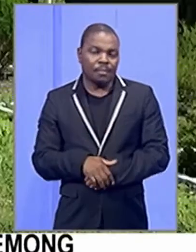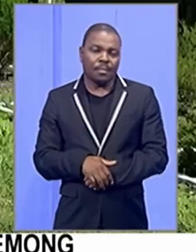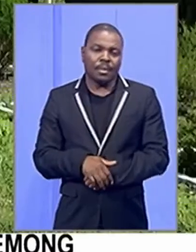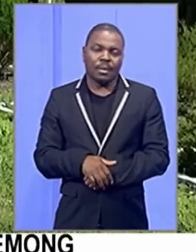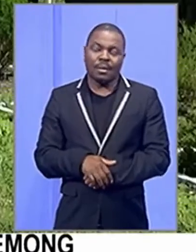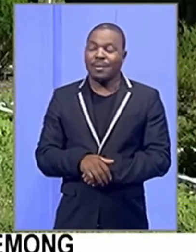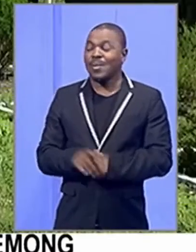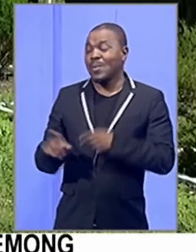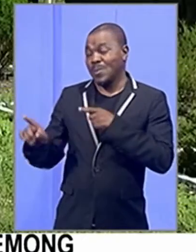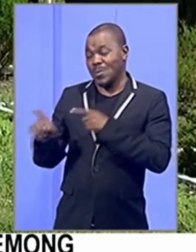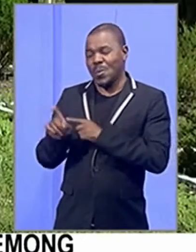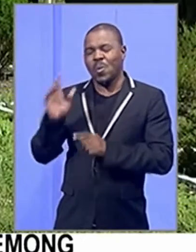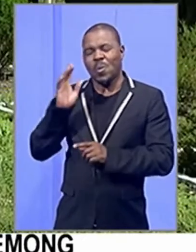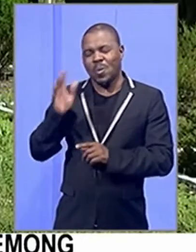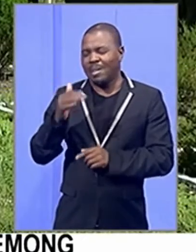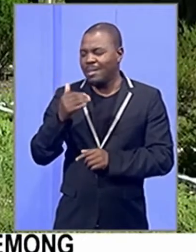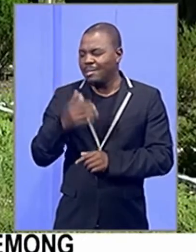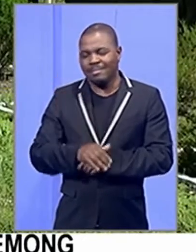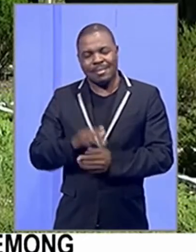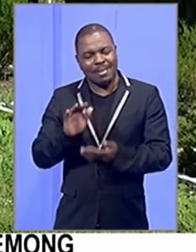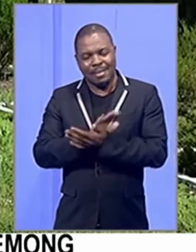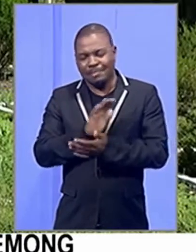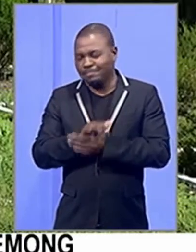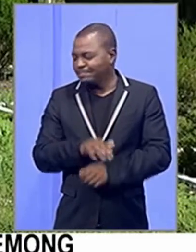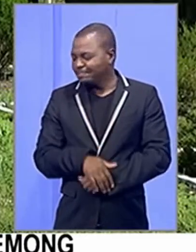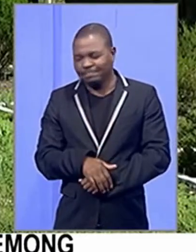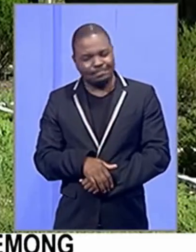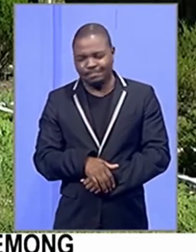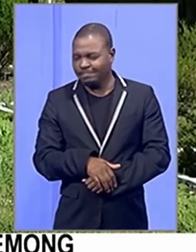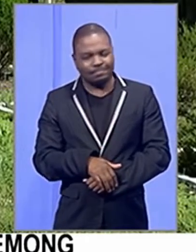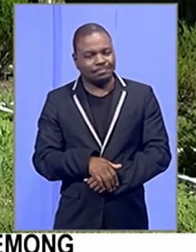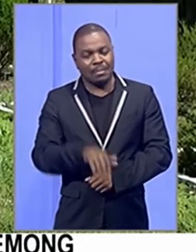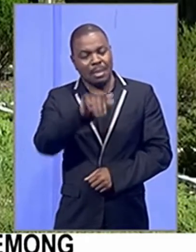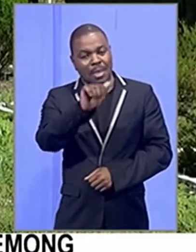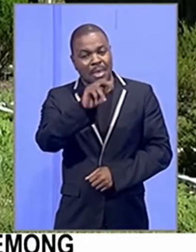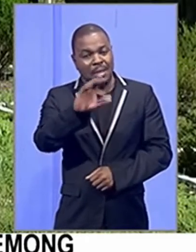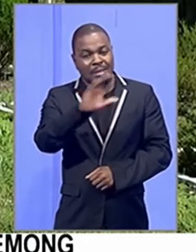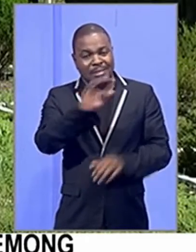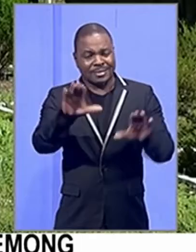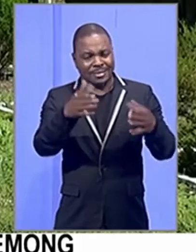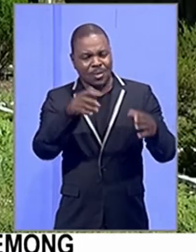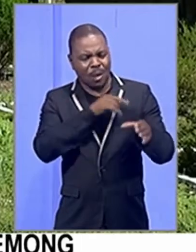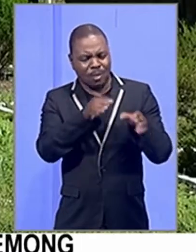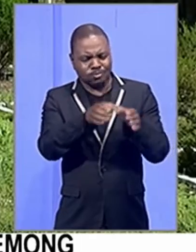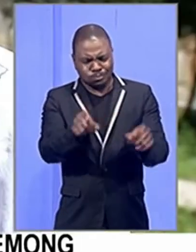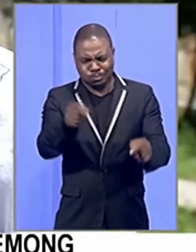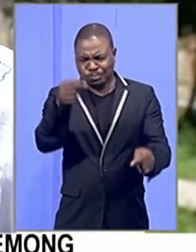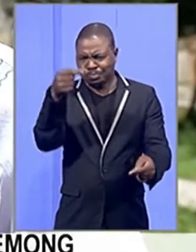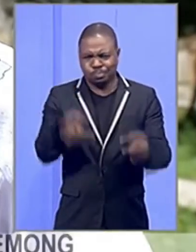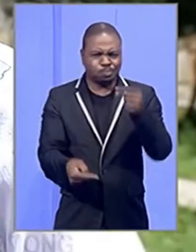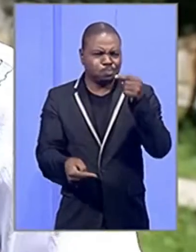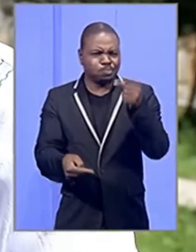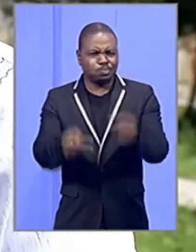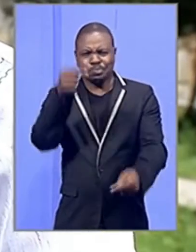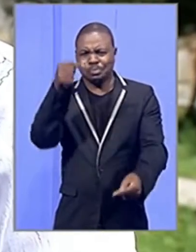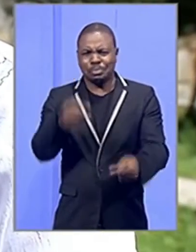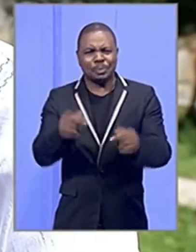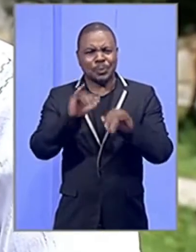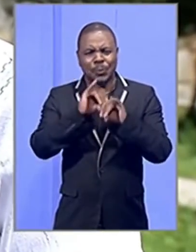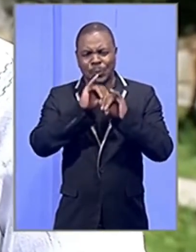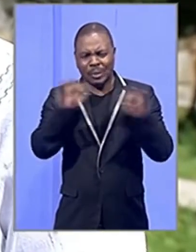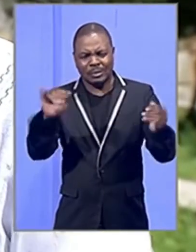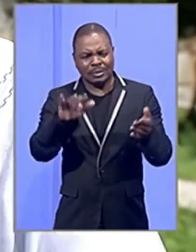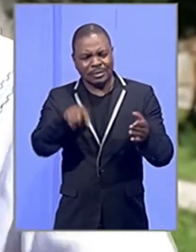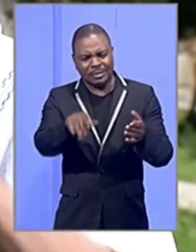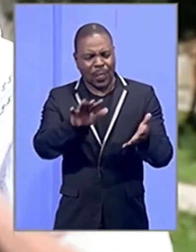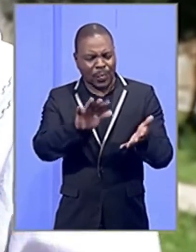He would be very unhappy with the state of the African National Congress, the factionalism that has wrecked that